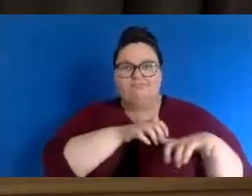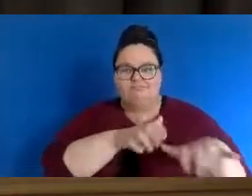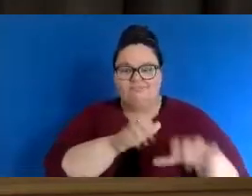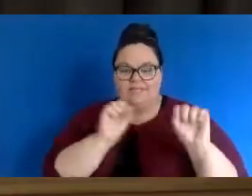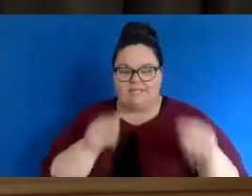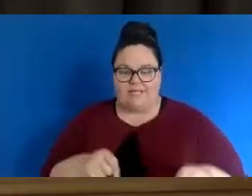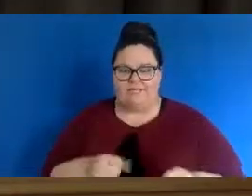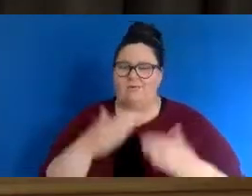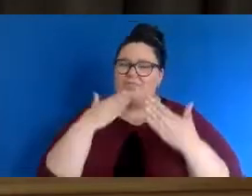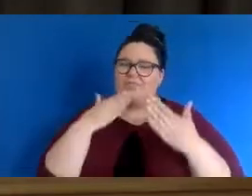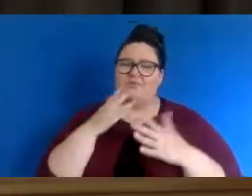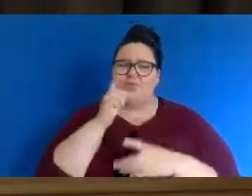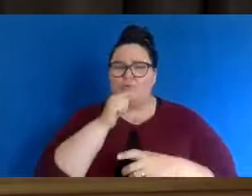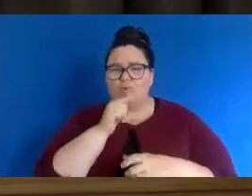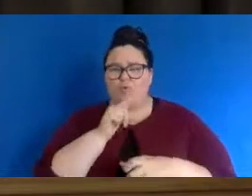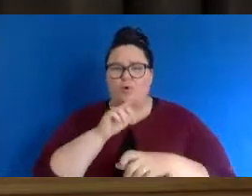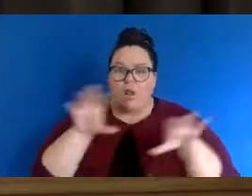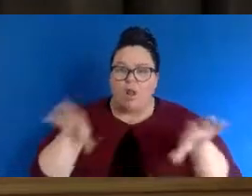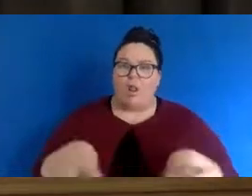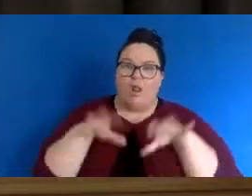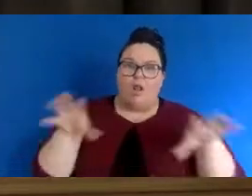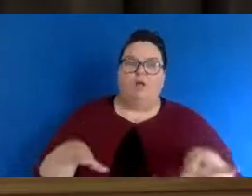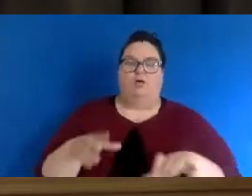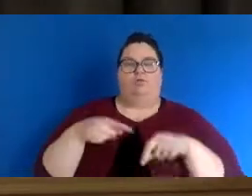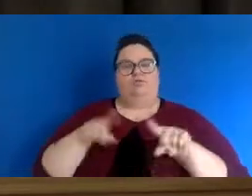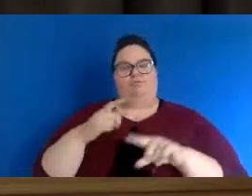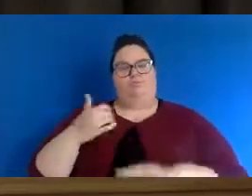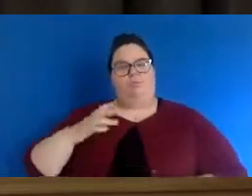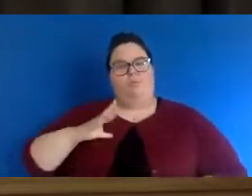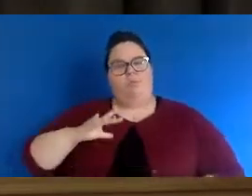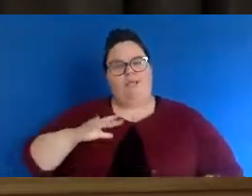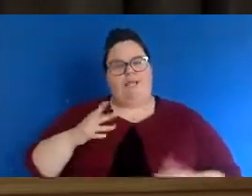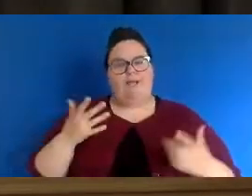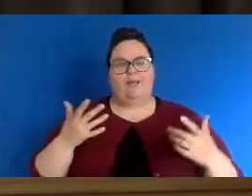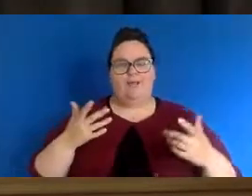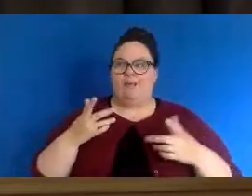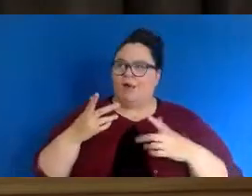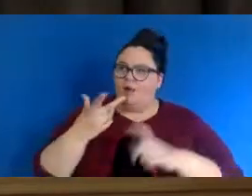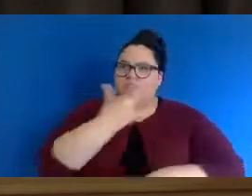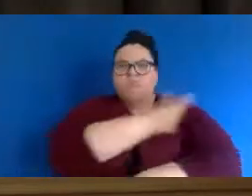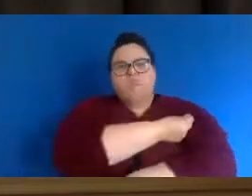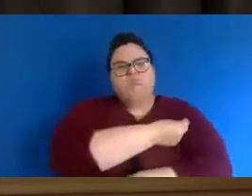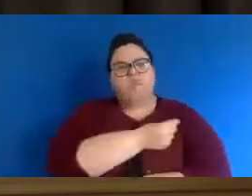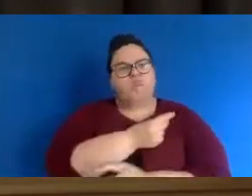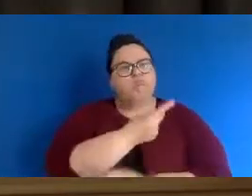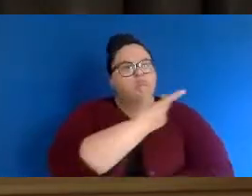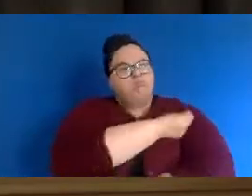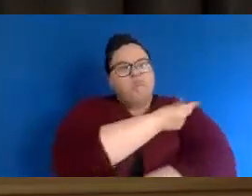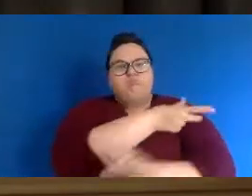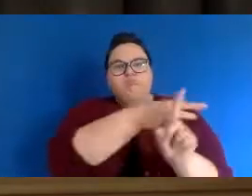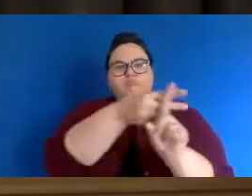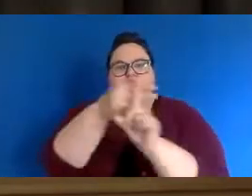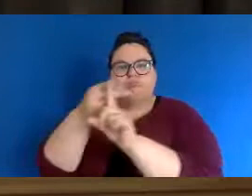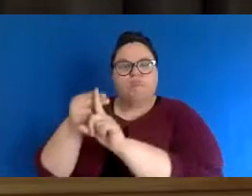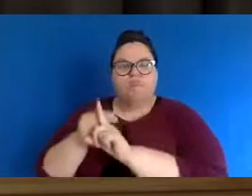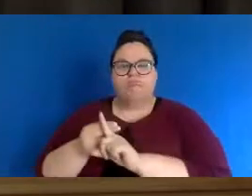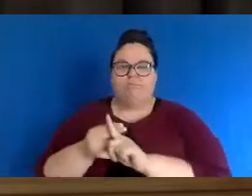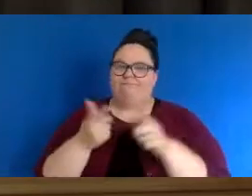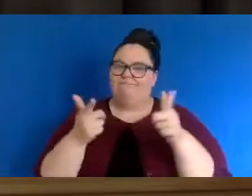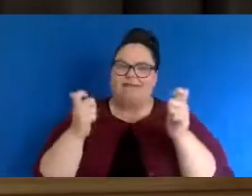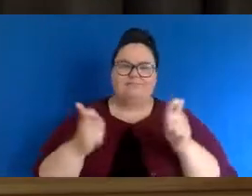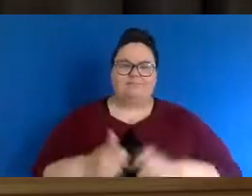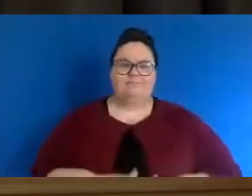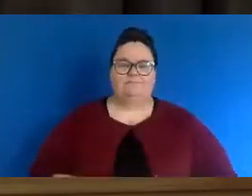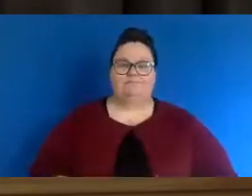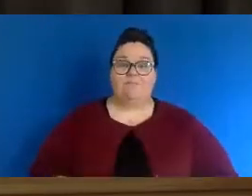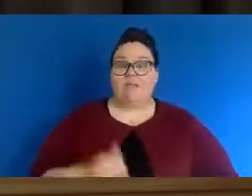at pharmacies, even on a holiday, to ensure New Brunswickers are able to receive their vaccines as quickly as possible.